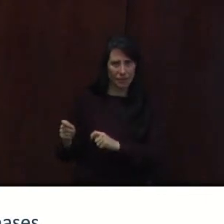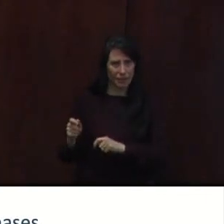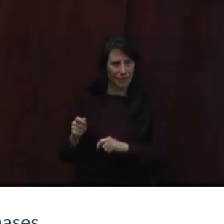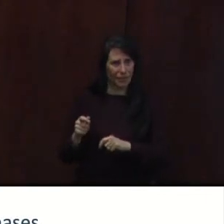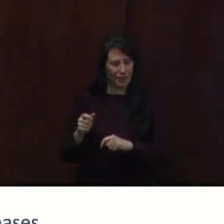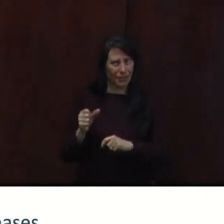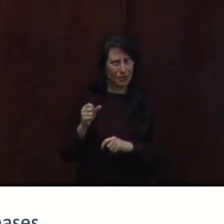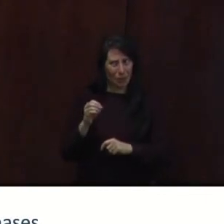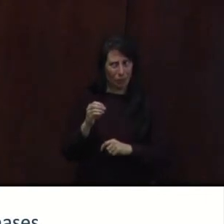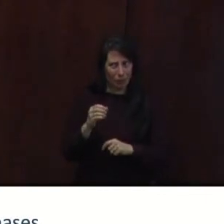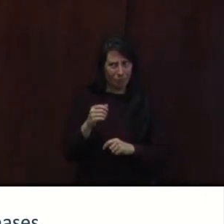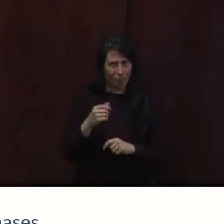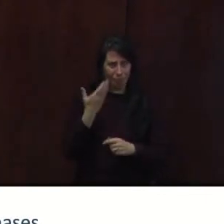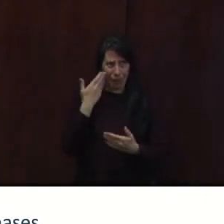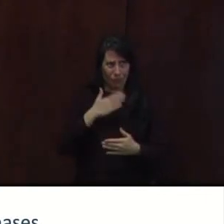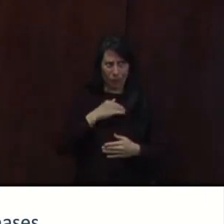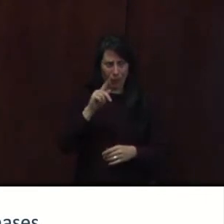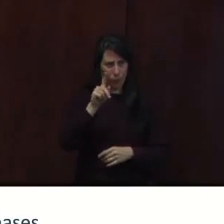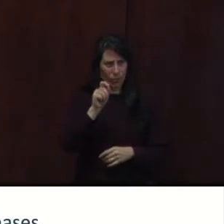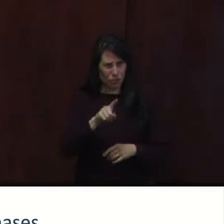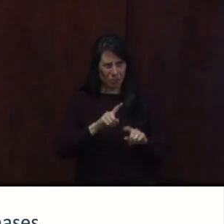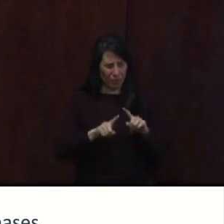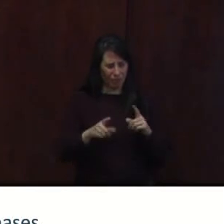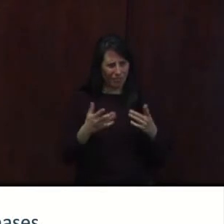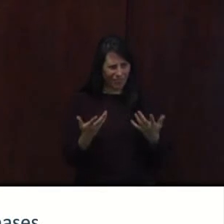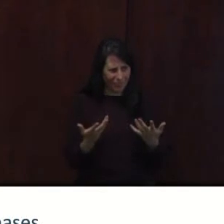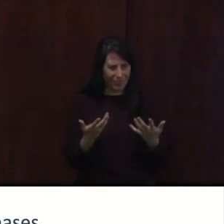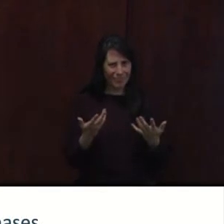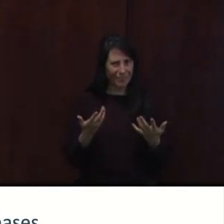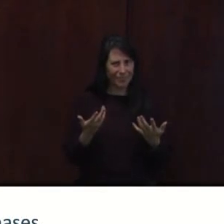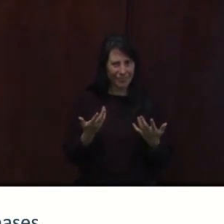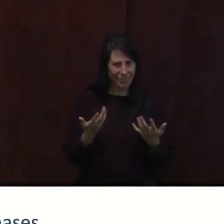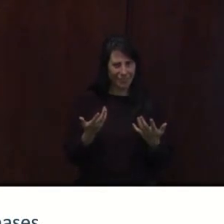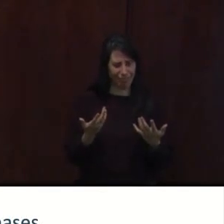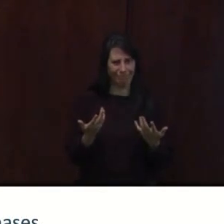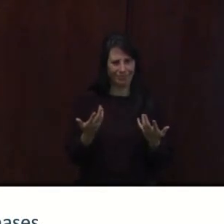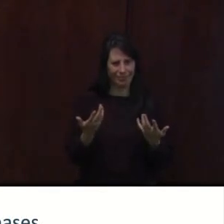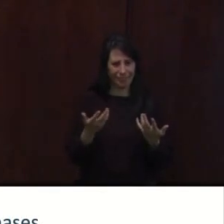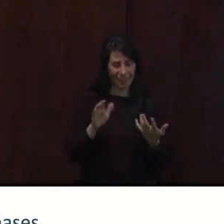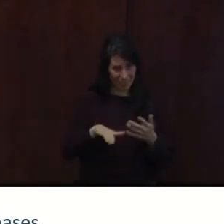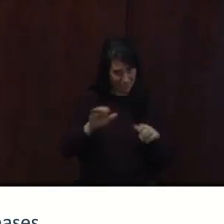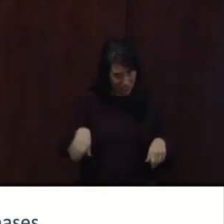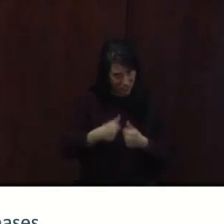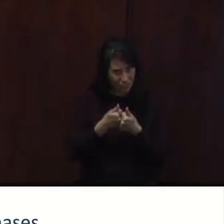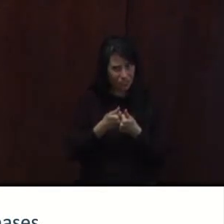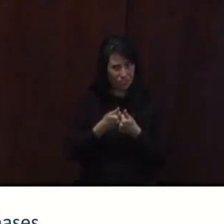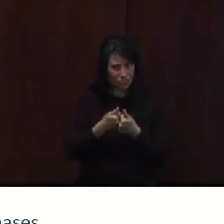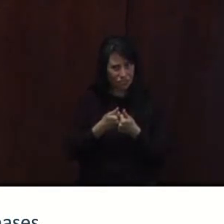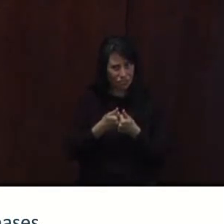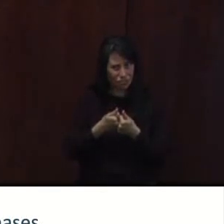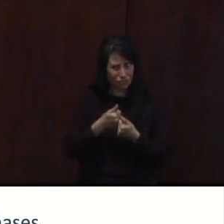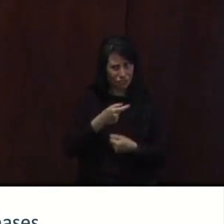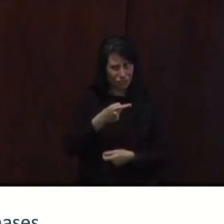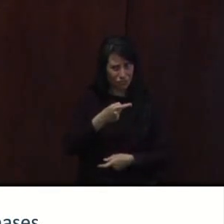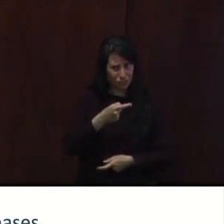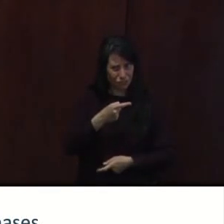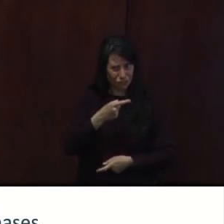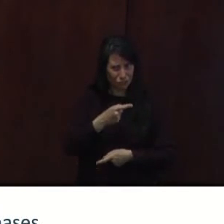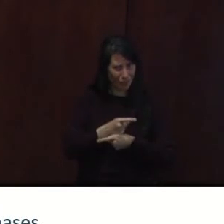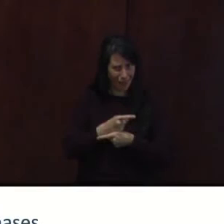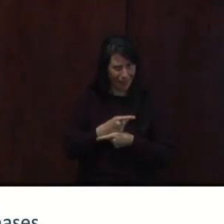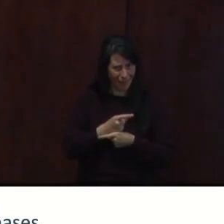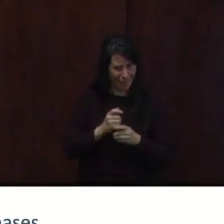have a specific question for you, but what challenges might that bring a system like this for you?